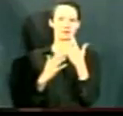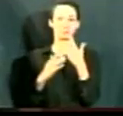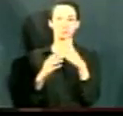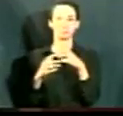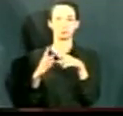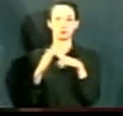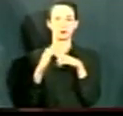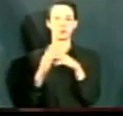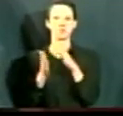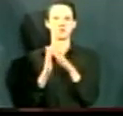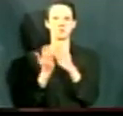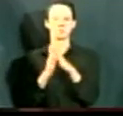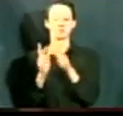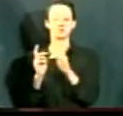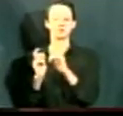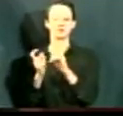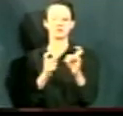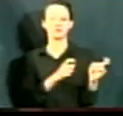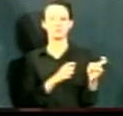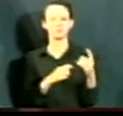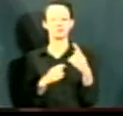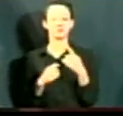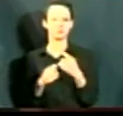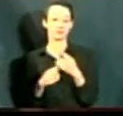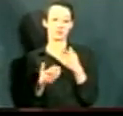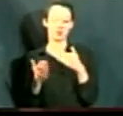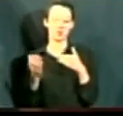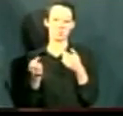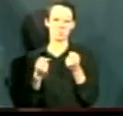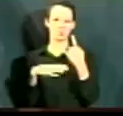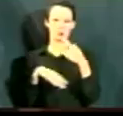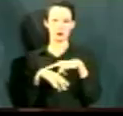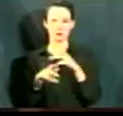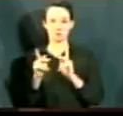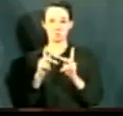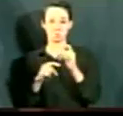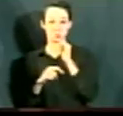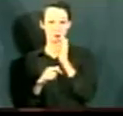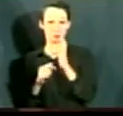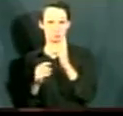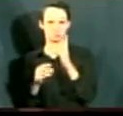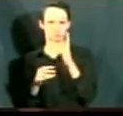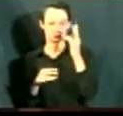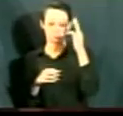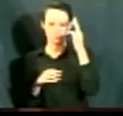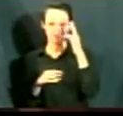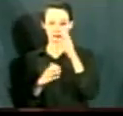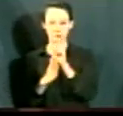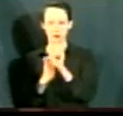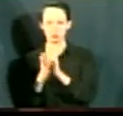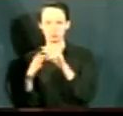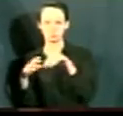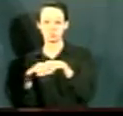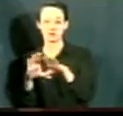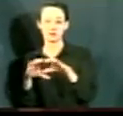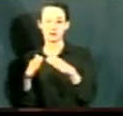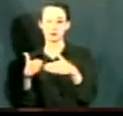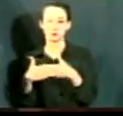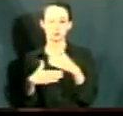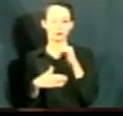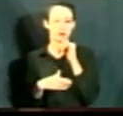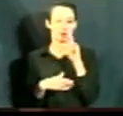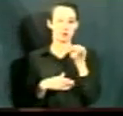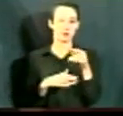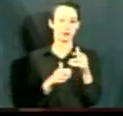people don't realize that the law includes activities of classrooms and not just athletics. We want to be sure that our